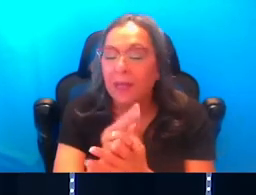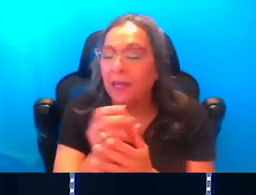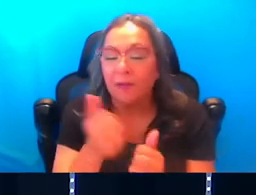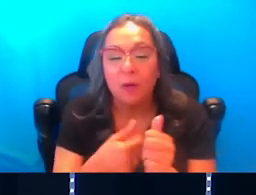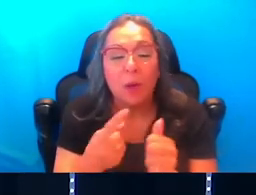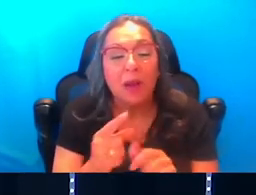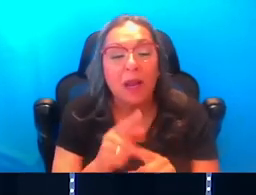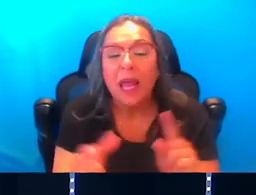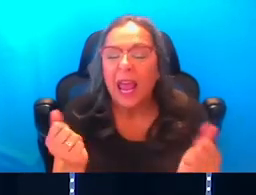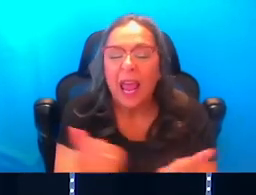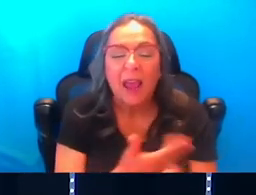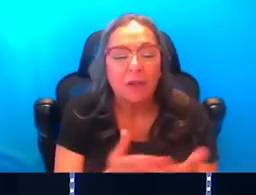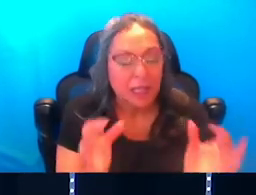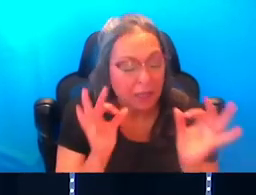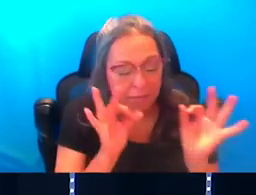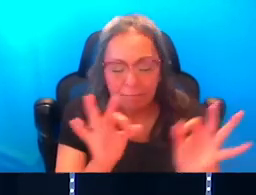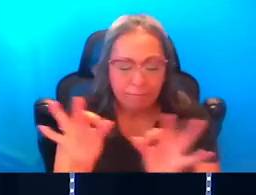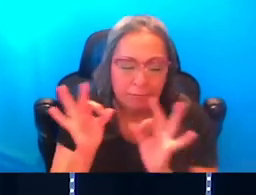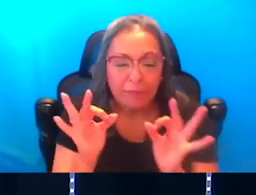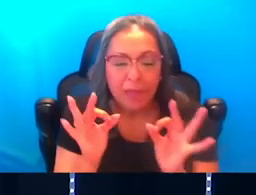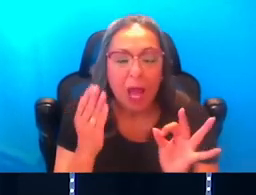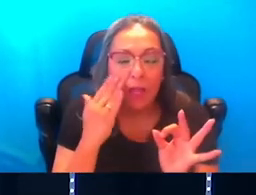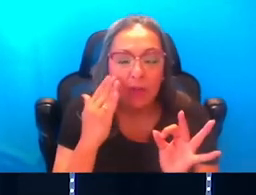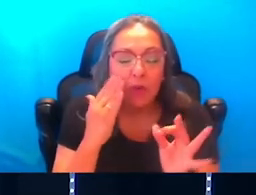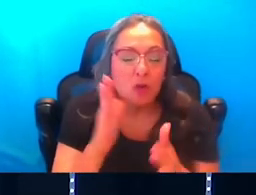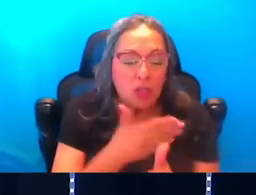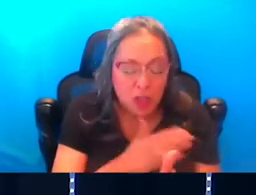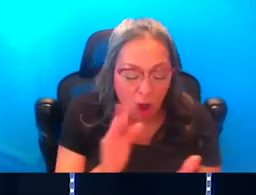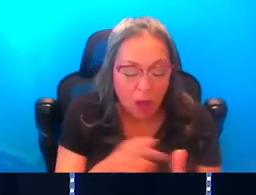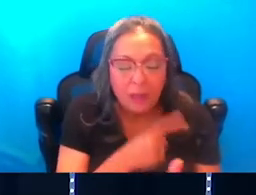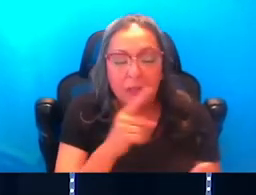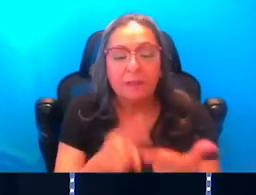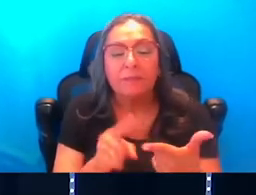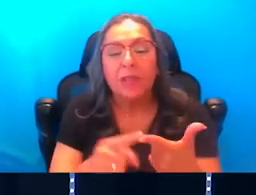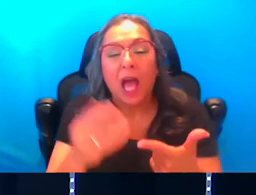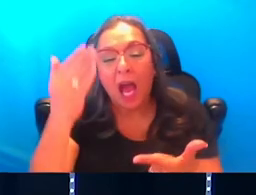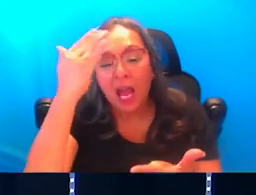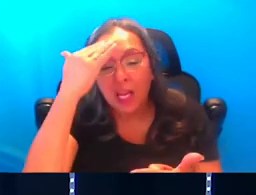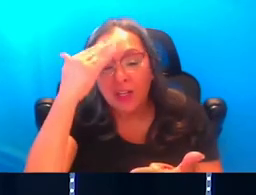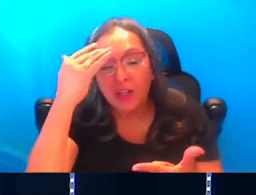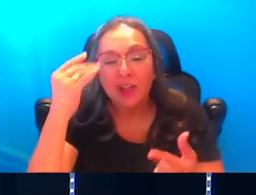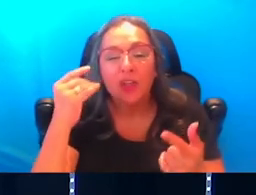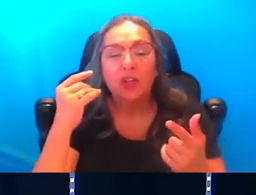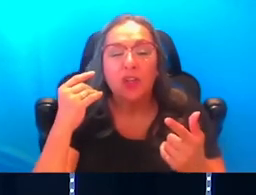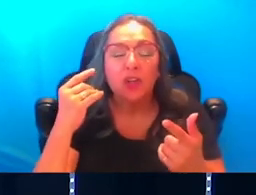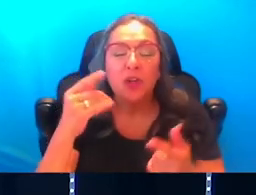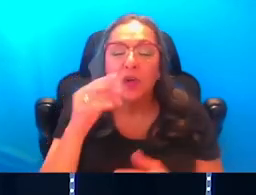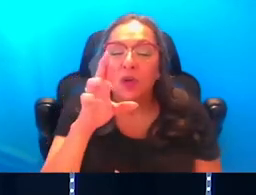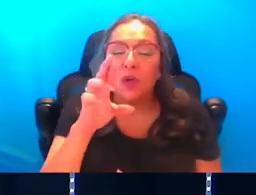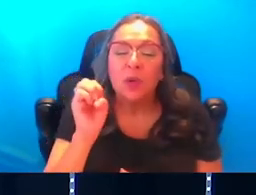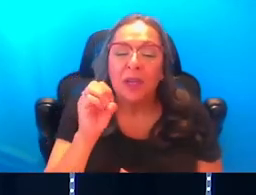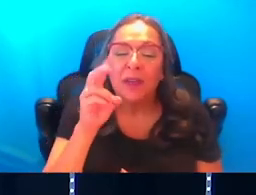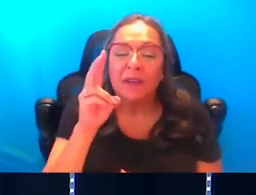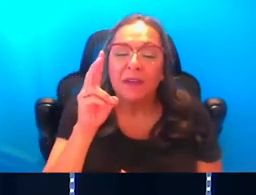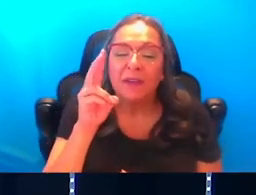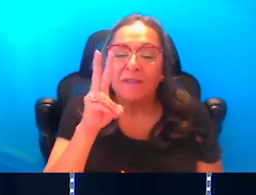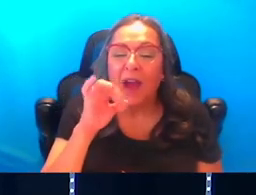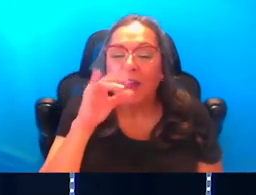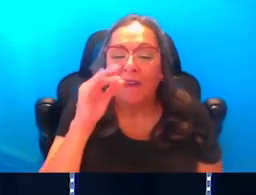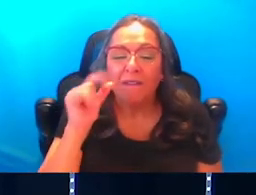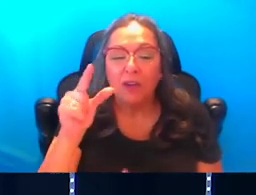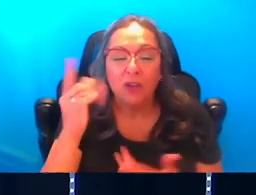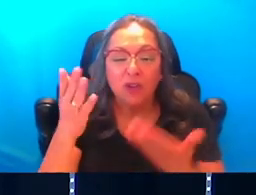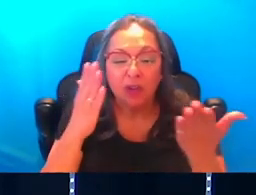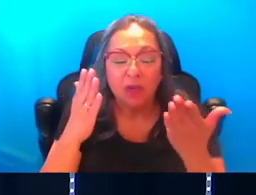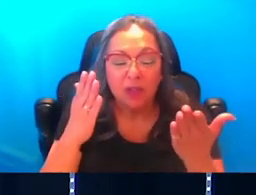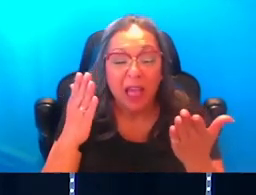I had all that down. I knew about the songs. I knew about revival services and how I was supposed to talk about Bible services because I grew